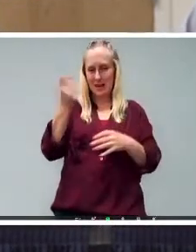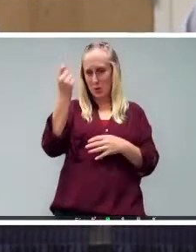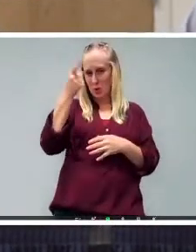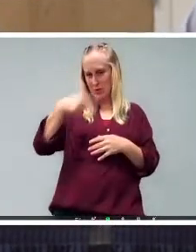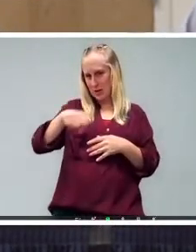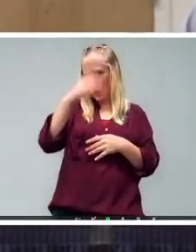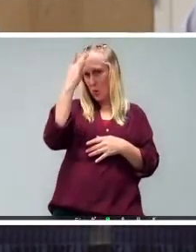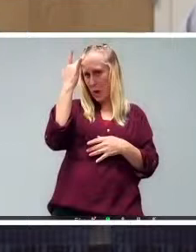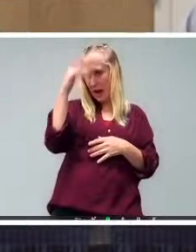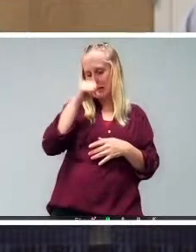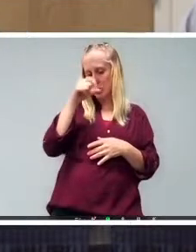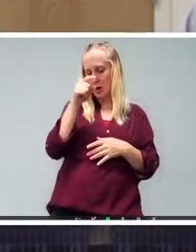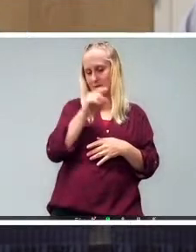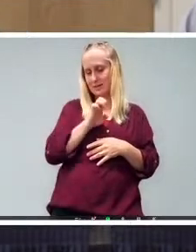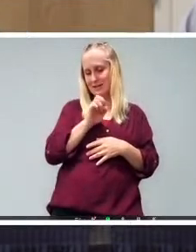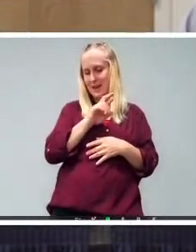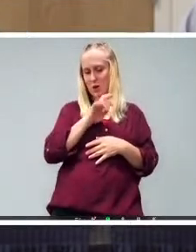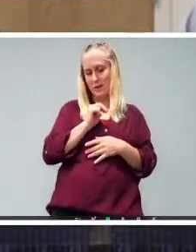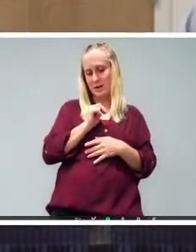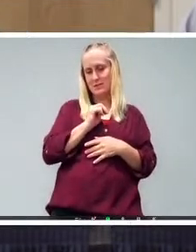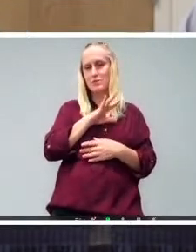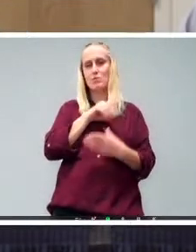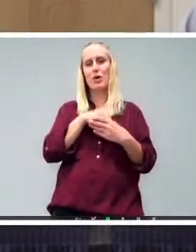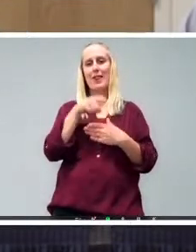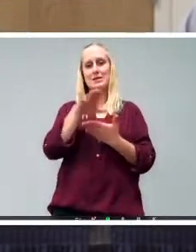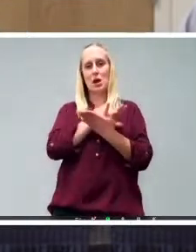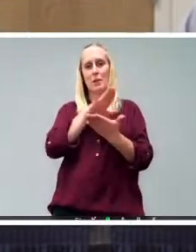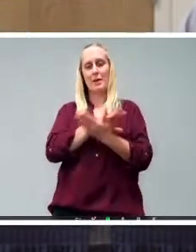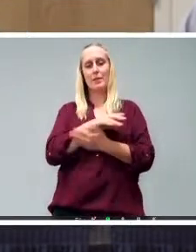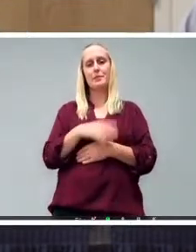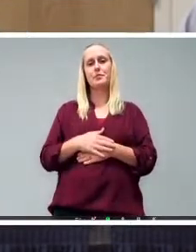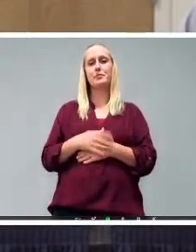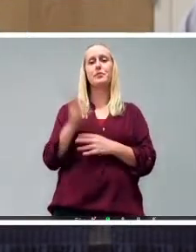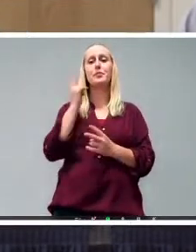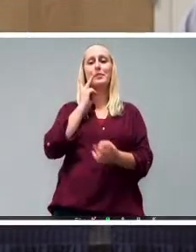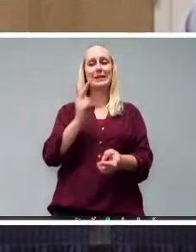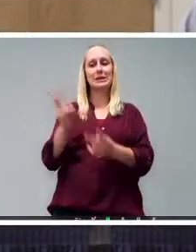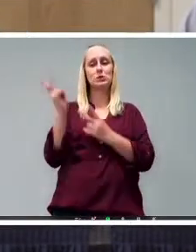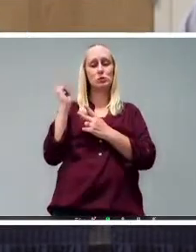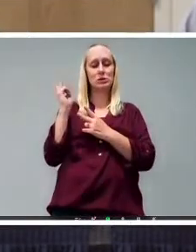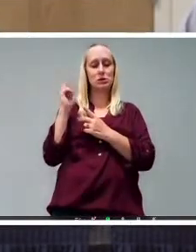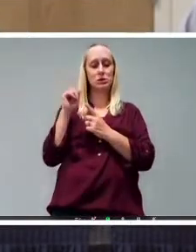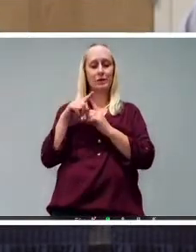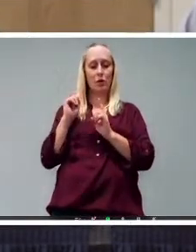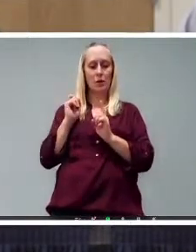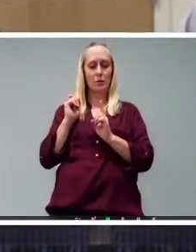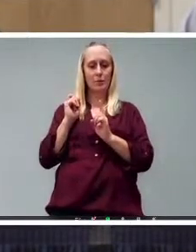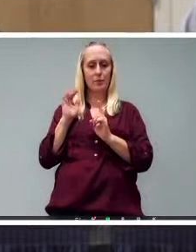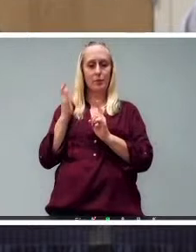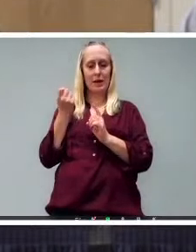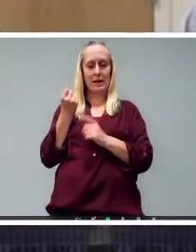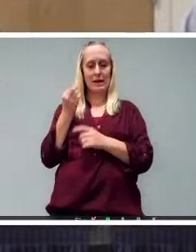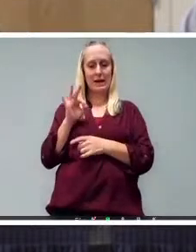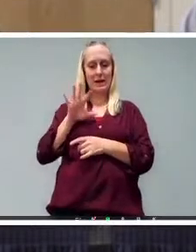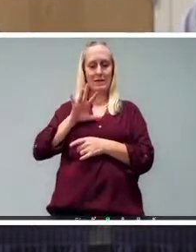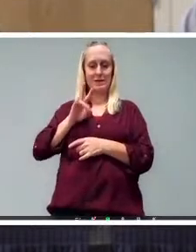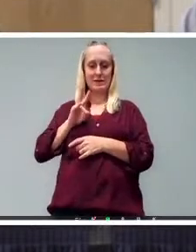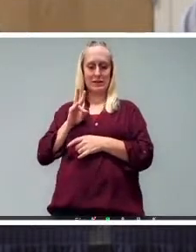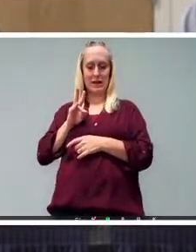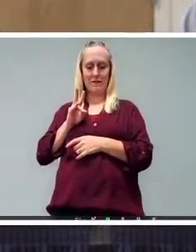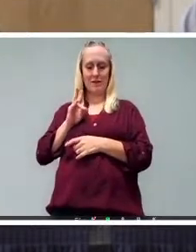what this document does. It takes you back from, you know, from 1957 to